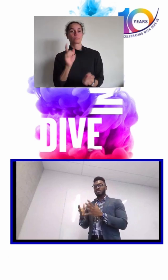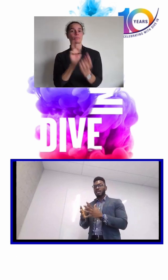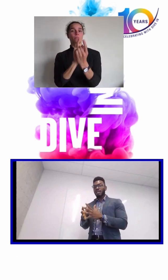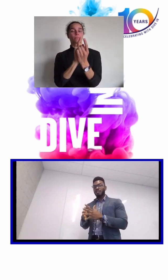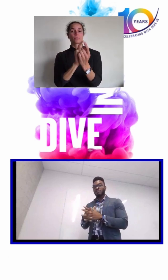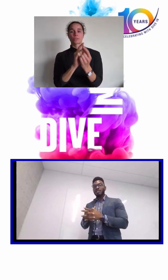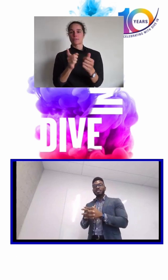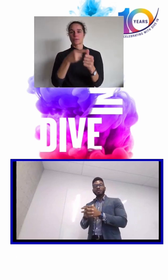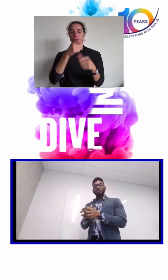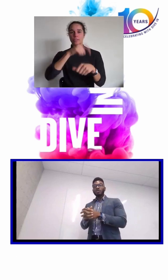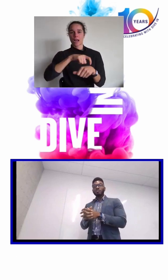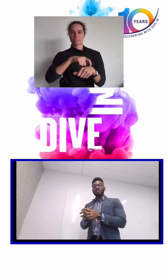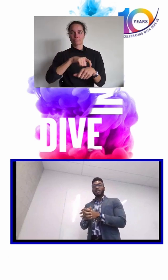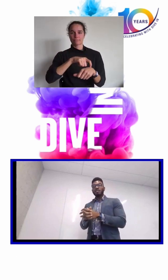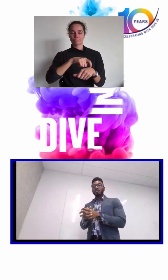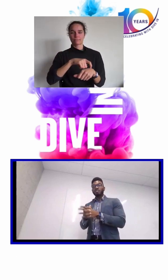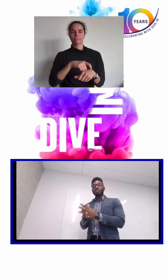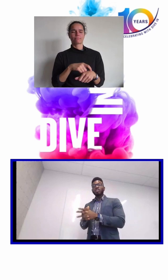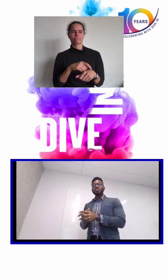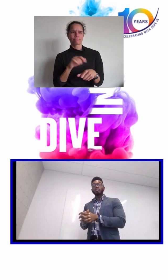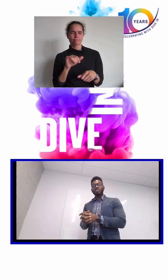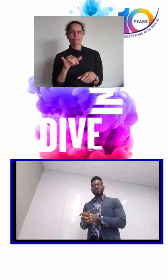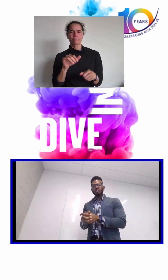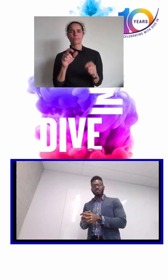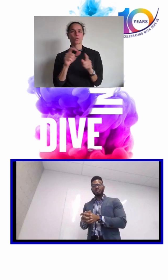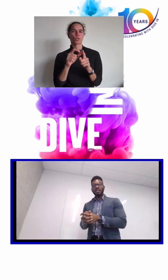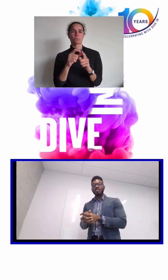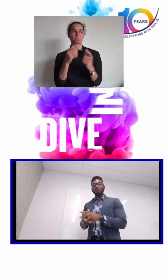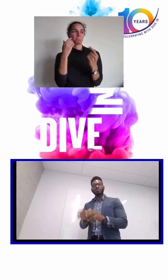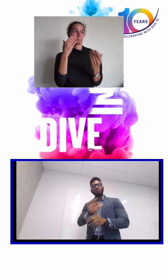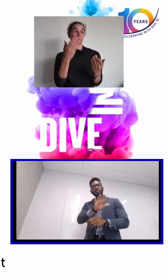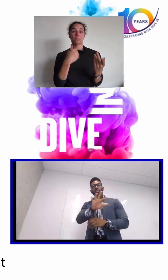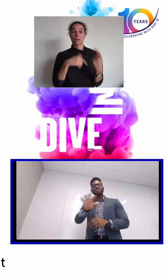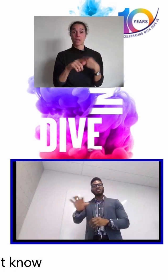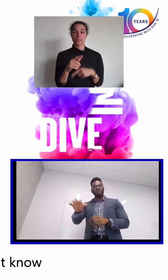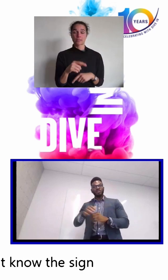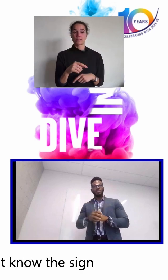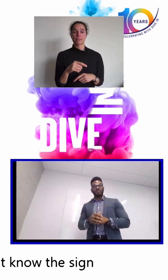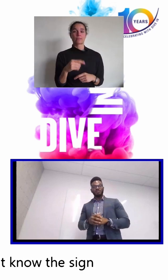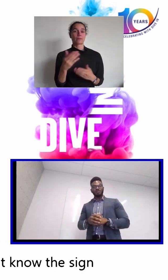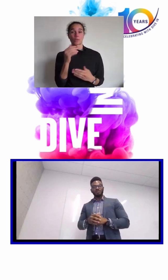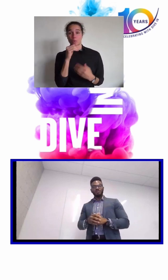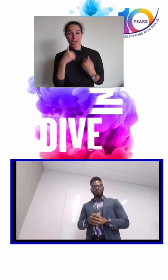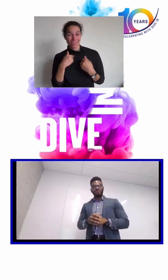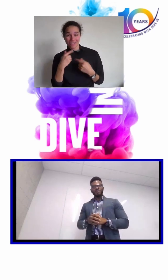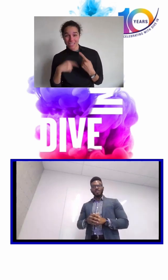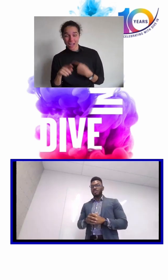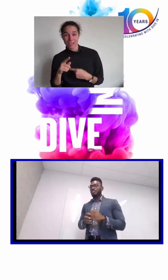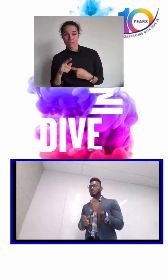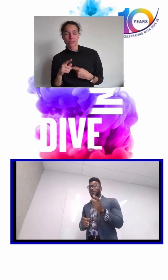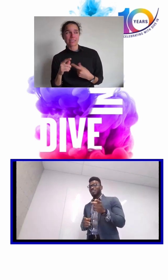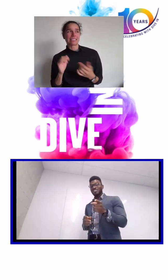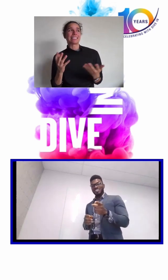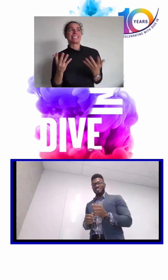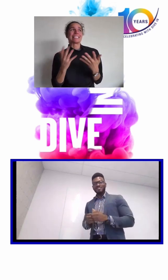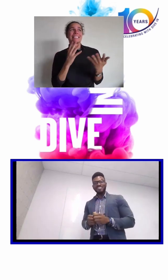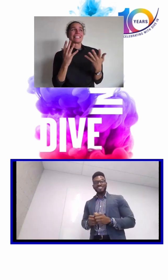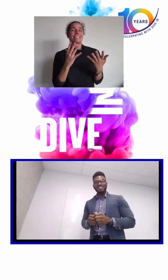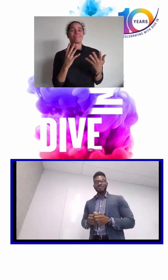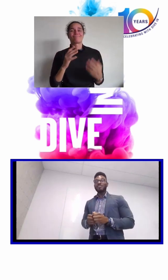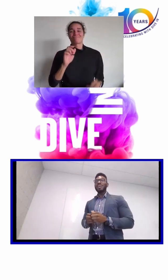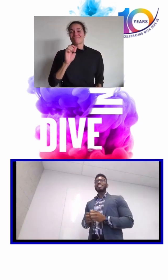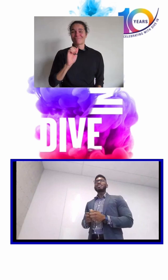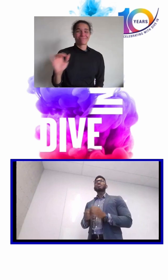spell and sign. There are words that you don't know the sign, but you can spell them. You can spell your